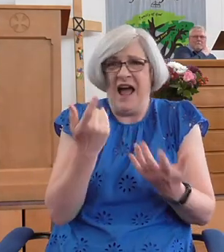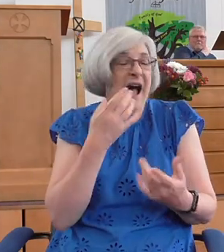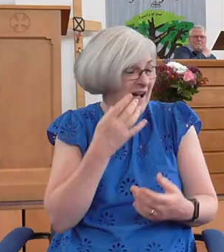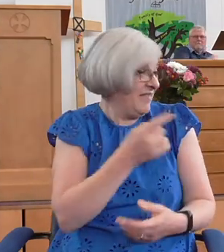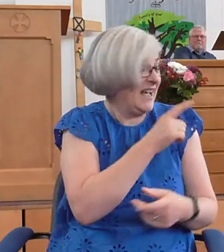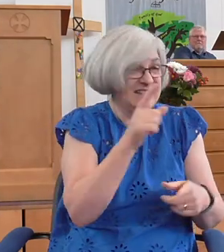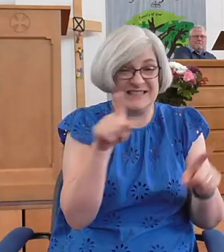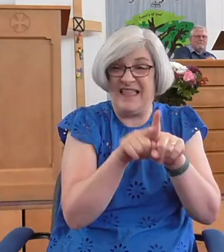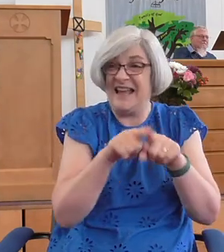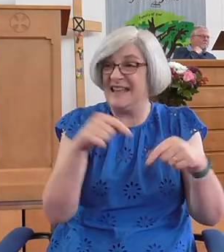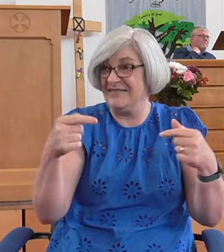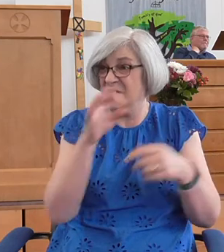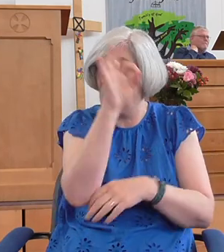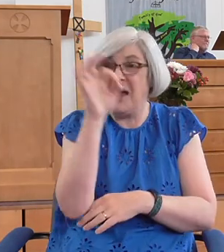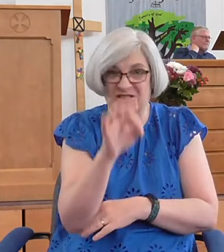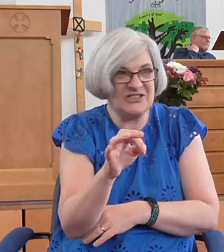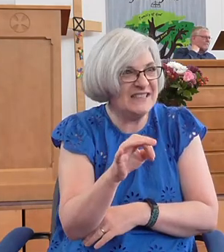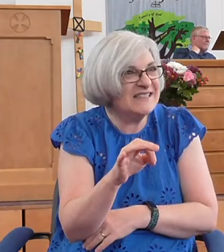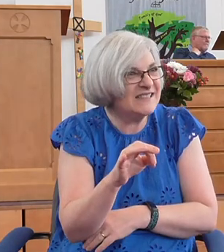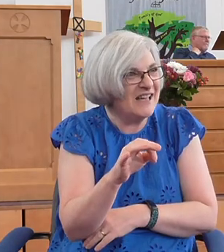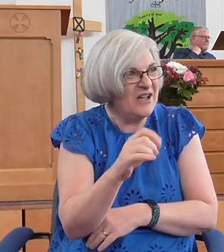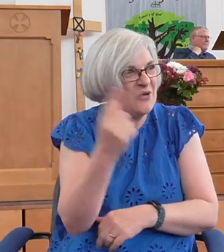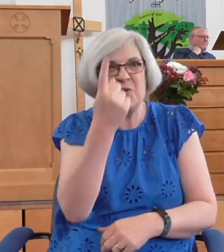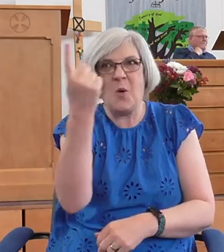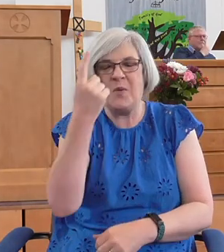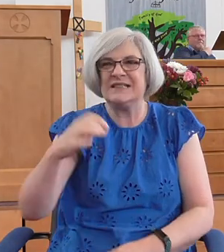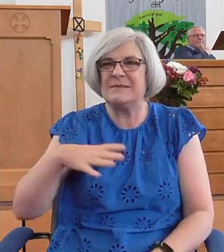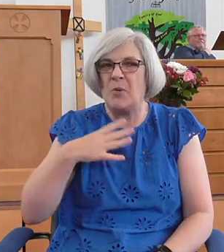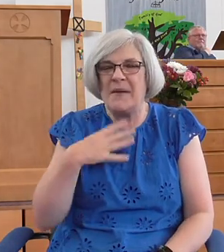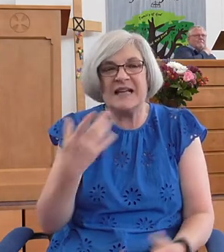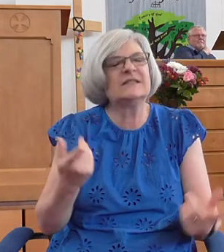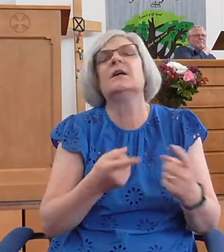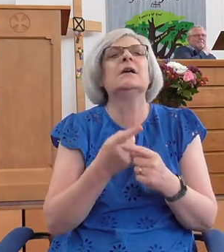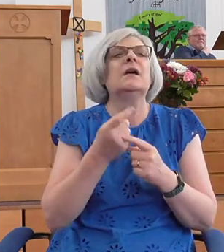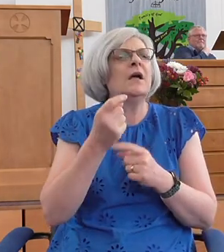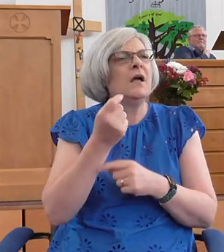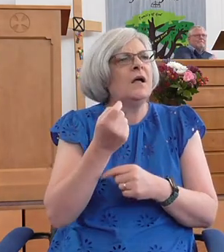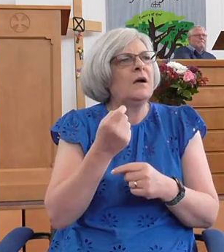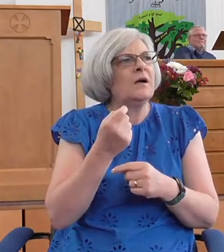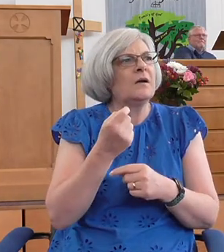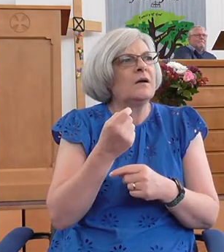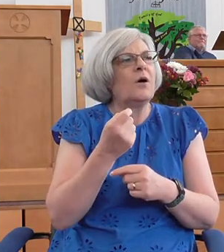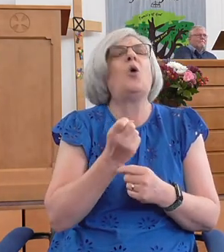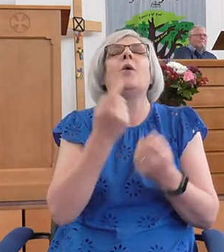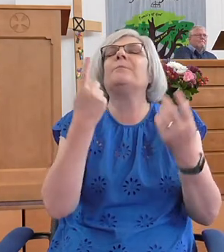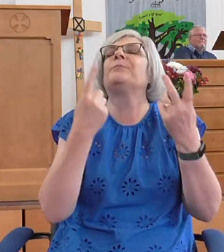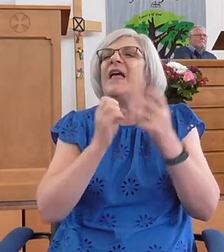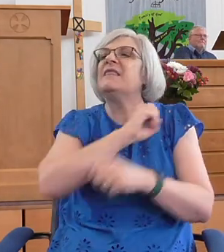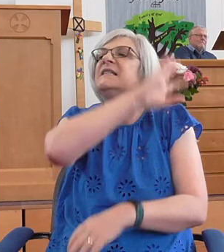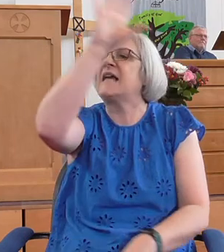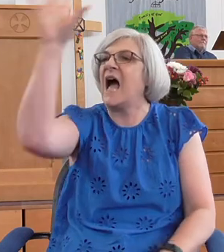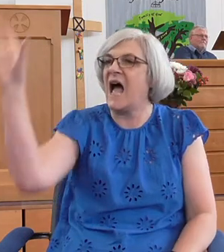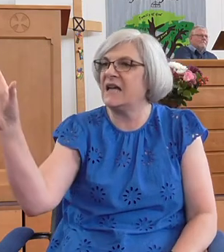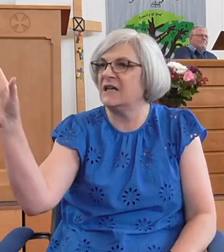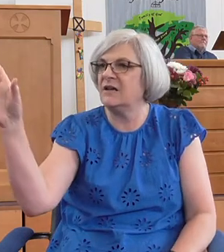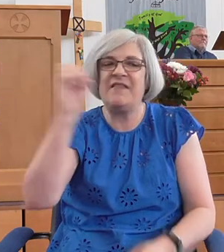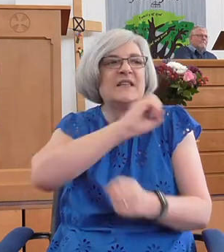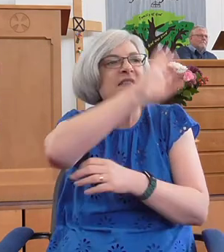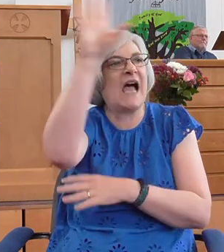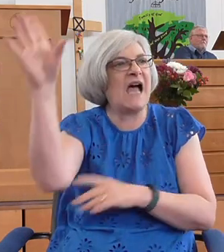me. So what phenomenon in the skies is referenced in poem Tam O'Shanter?